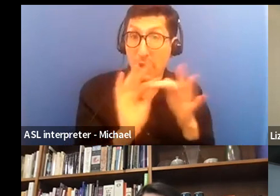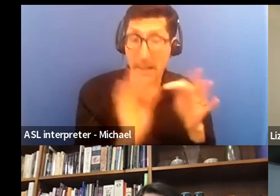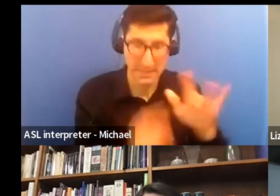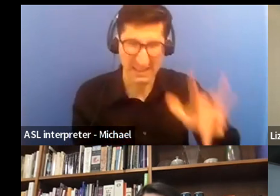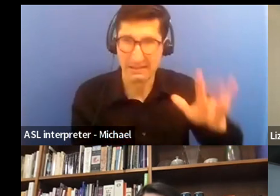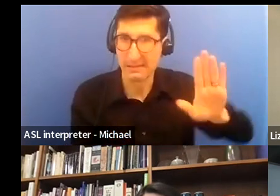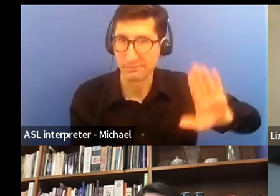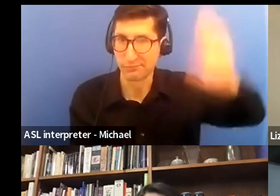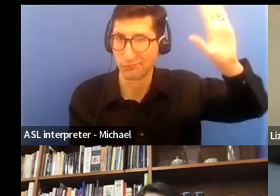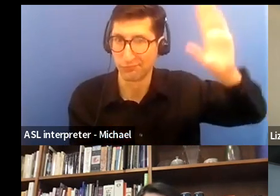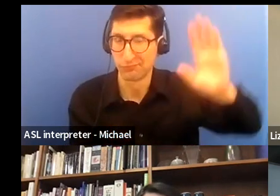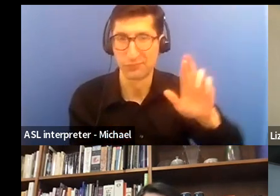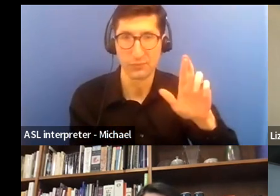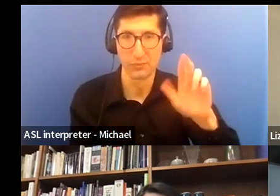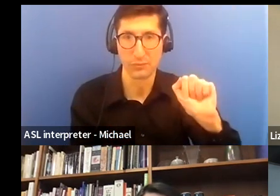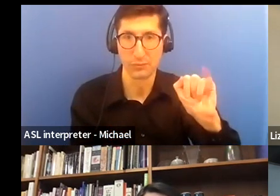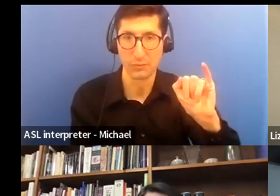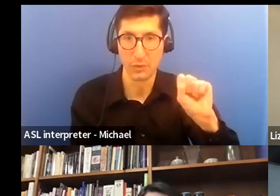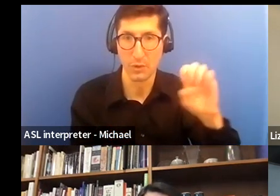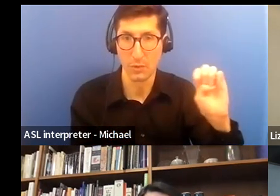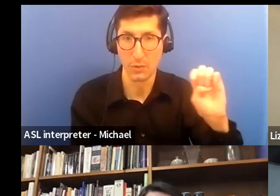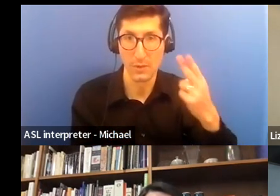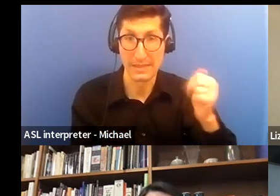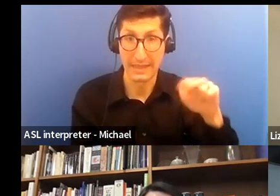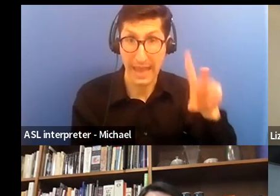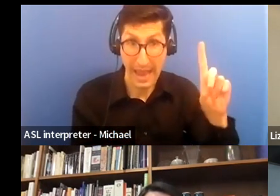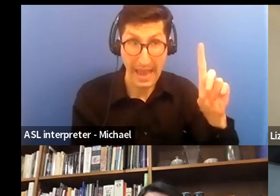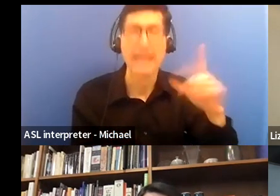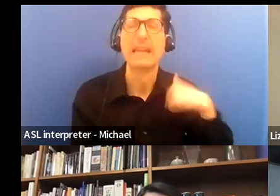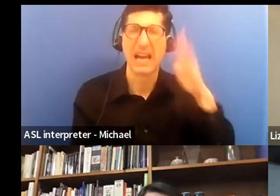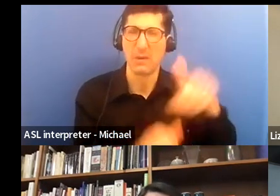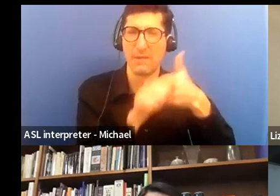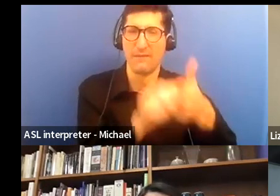speak. I will call on the speaker order in which hands are raised.